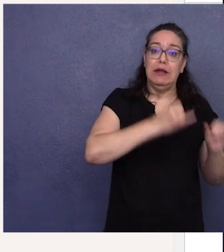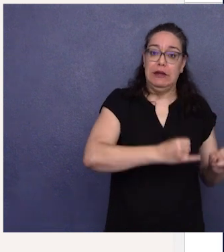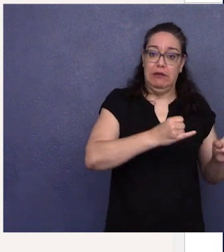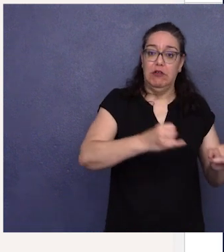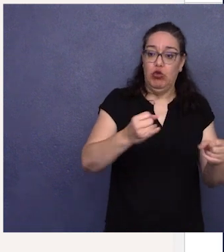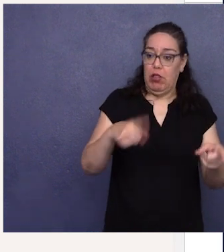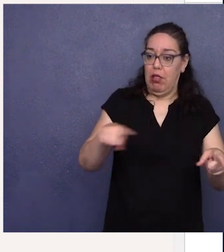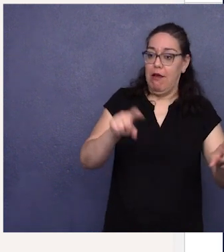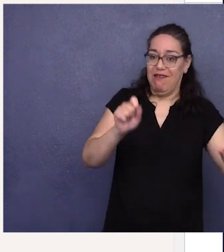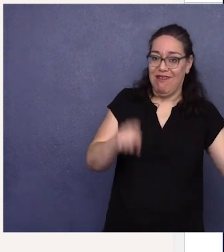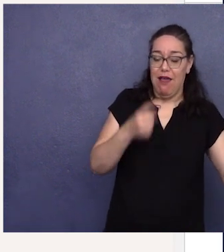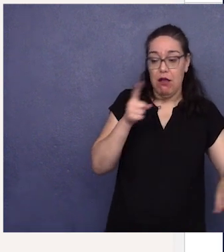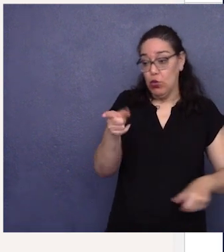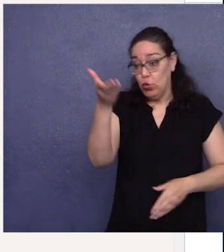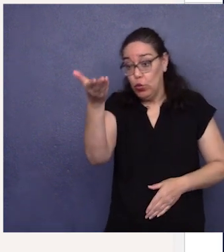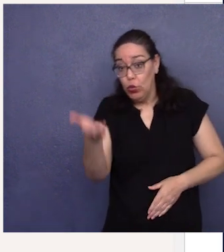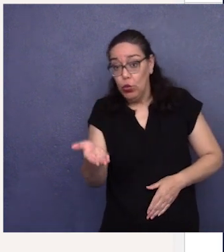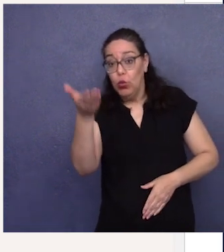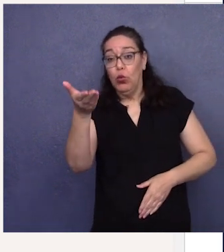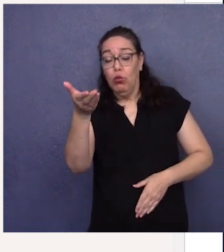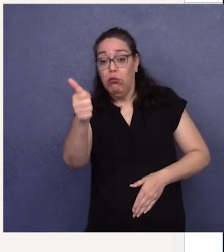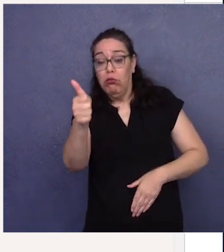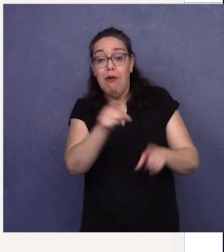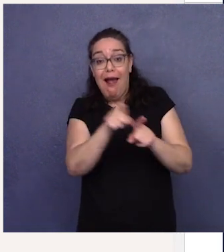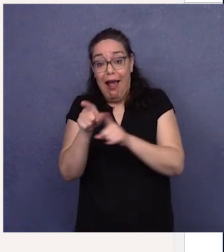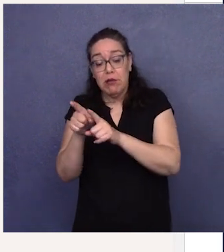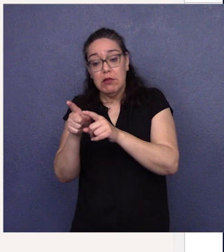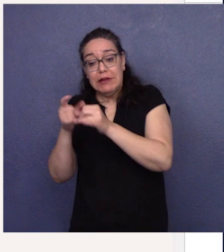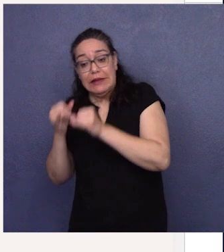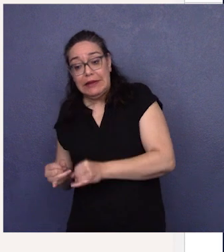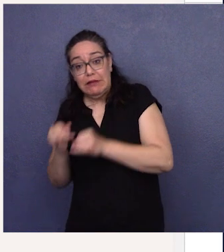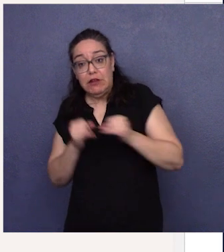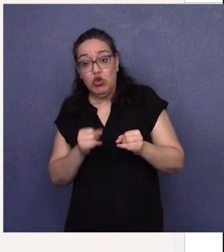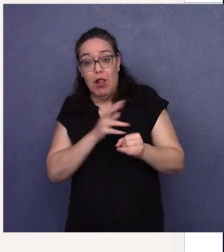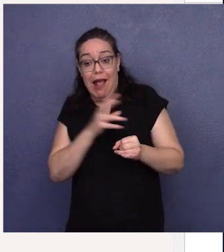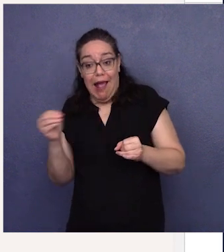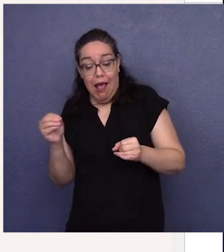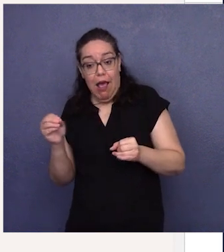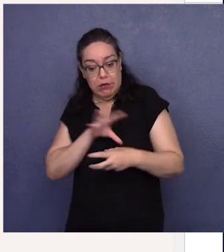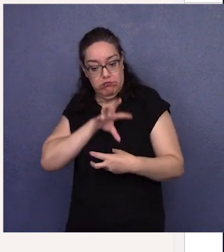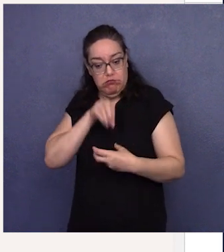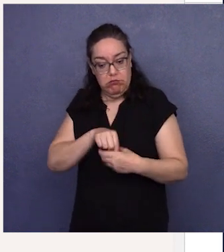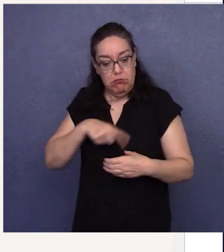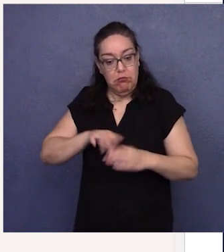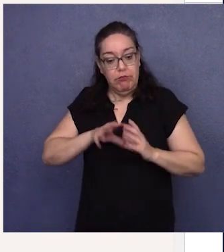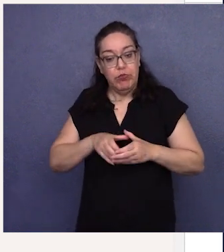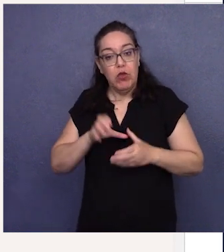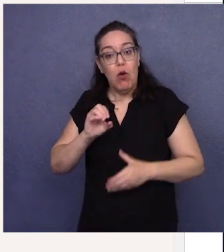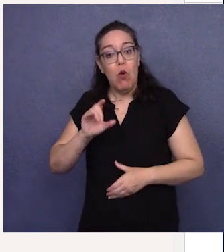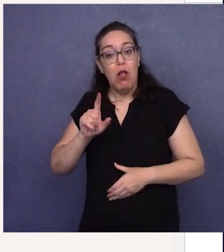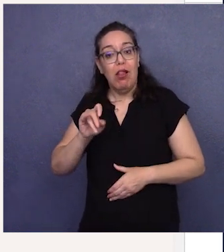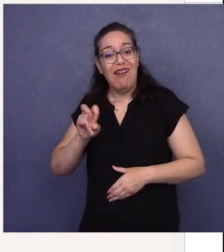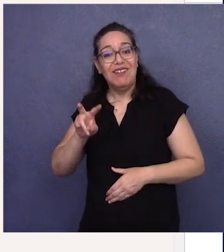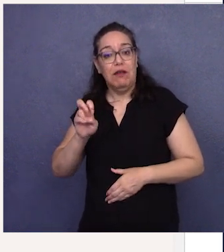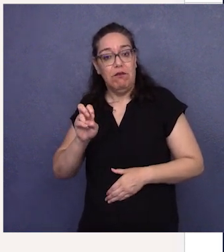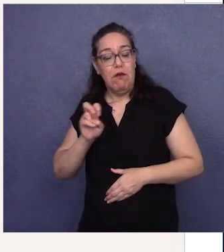You as an individual and part of a collective applying, if you intend to pay